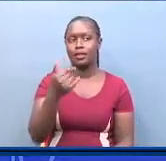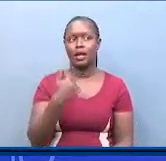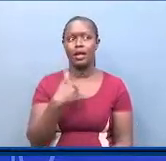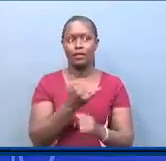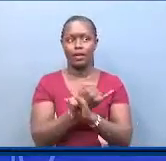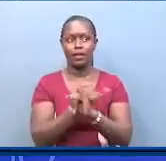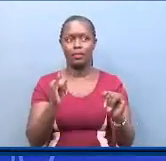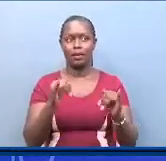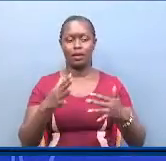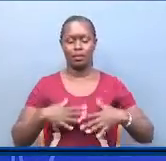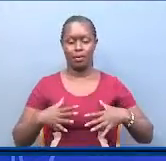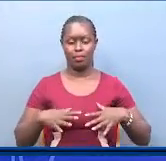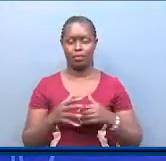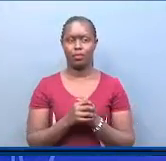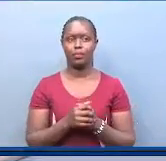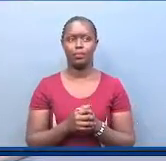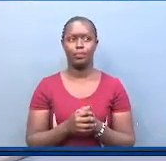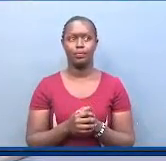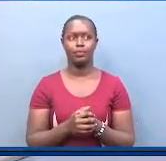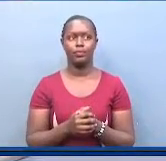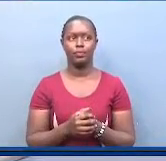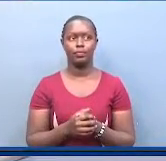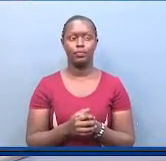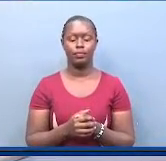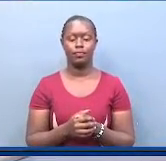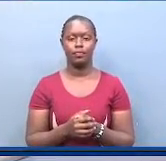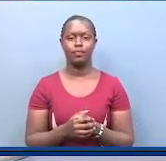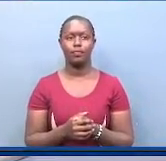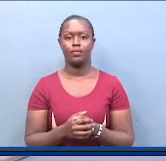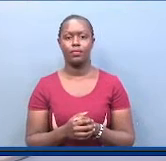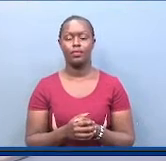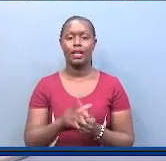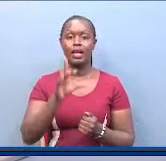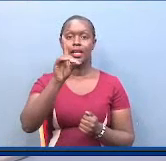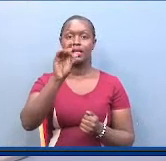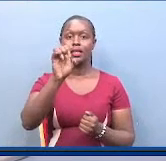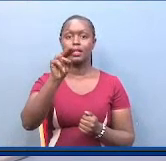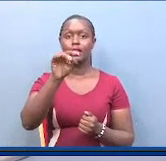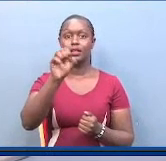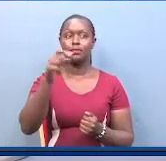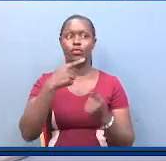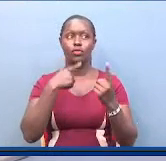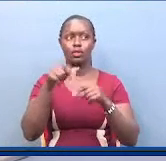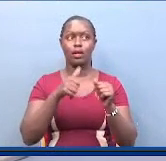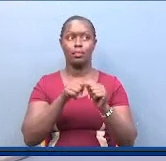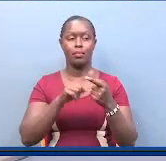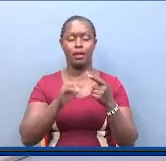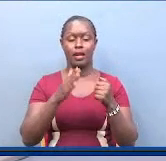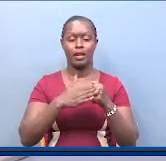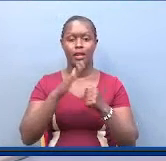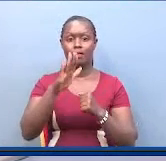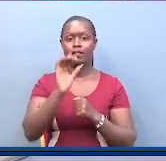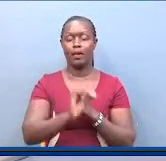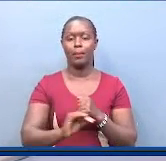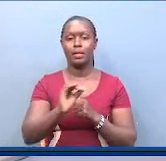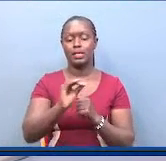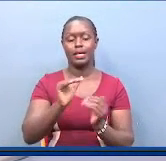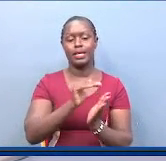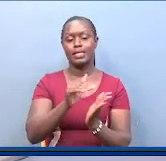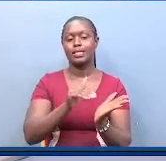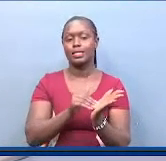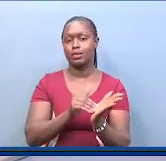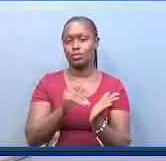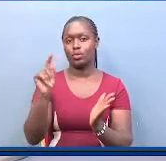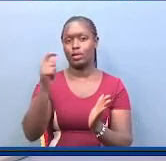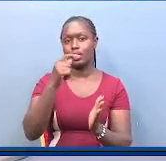independent candidates. Fair enough. Philip, Dennis talks of 95%. Particularly in central Kenya. This is a